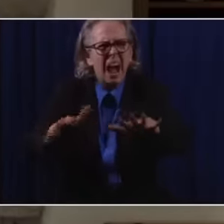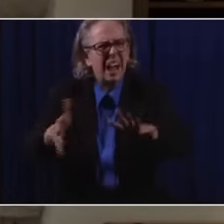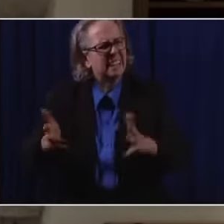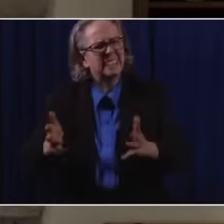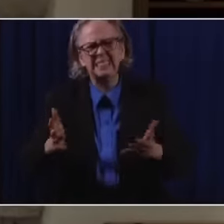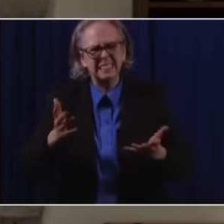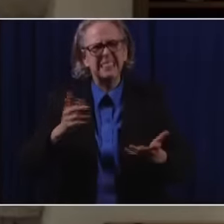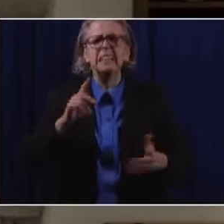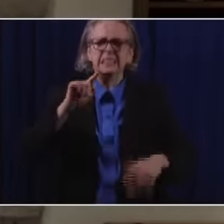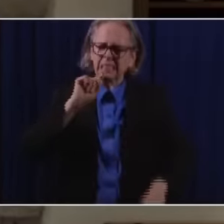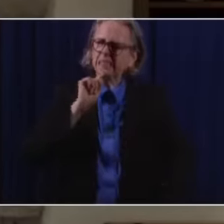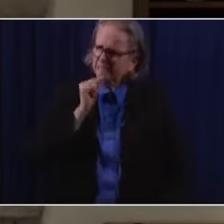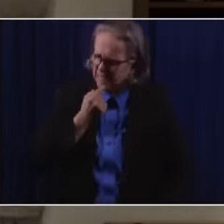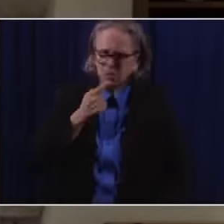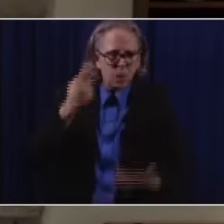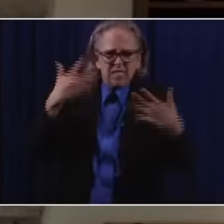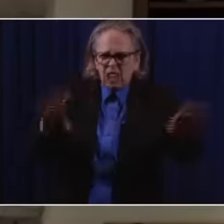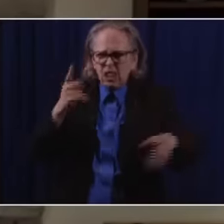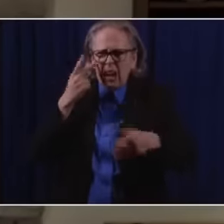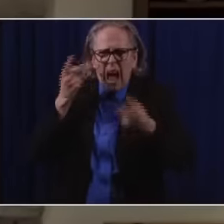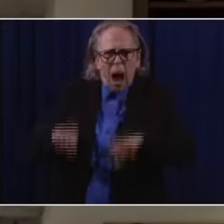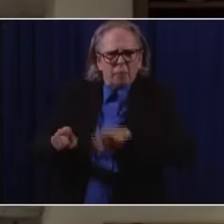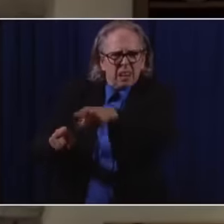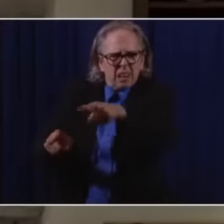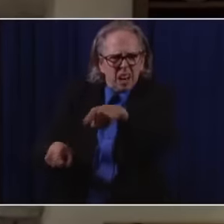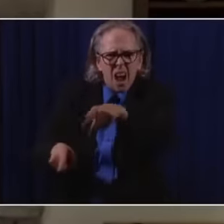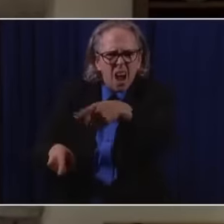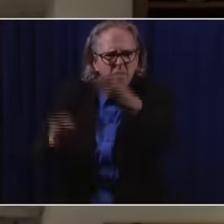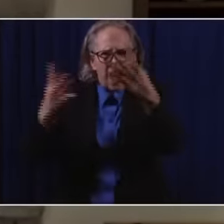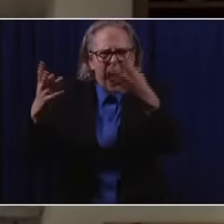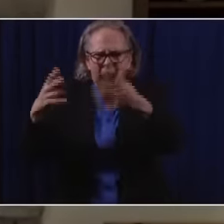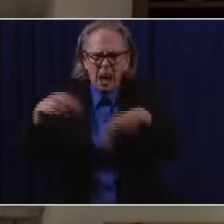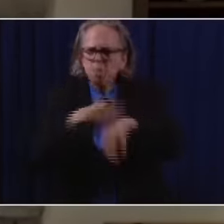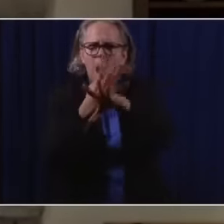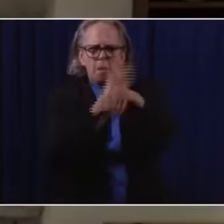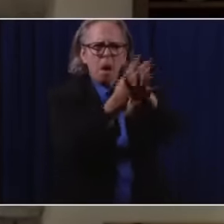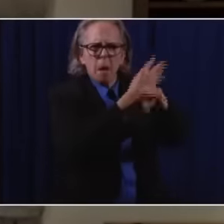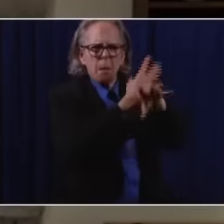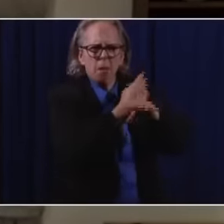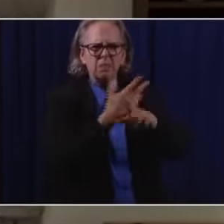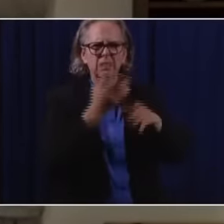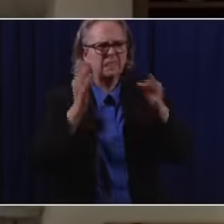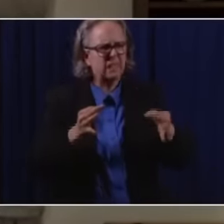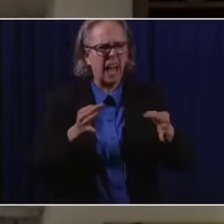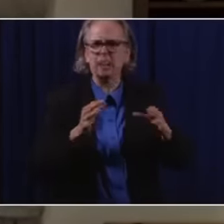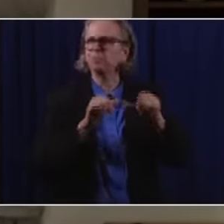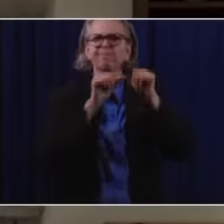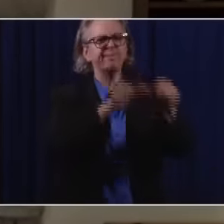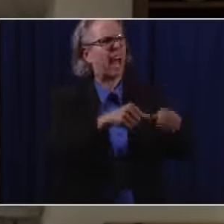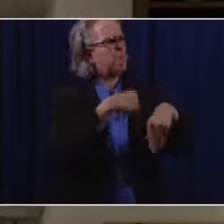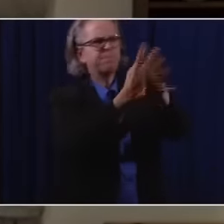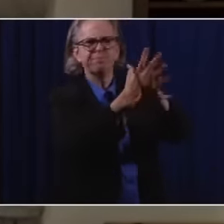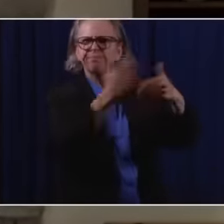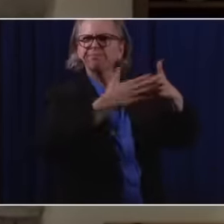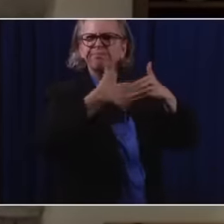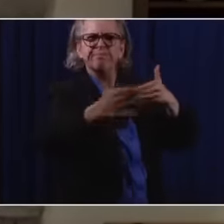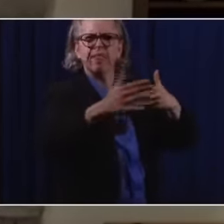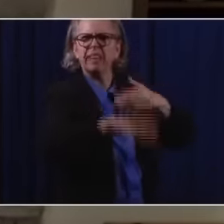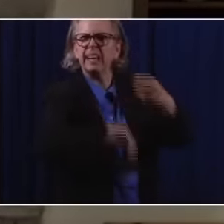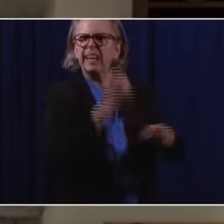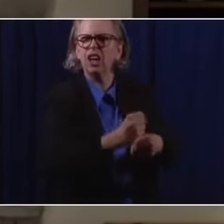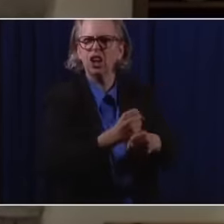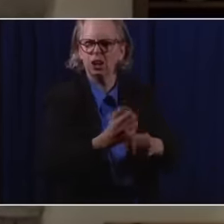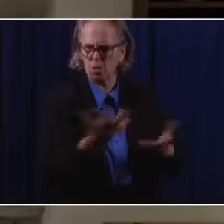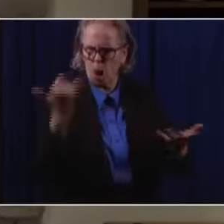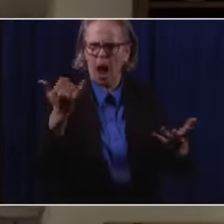to continue for the rest of the year, rest of the calendar year at least, remote. And I